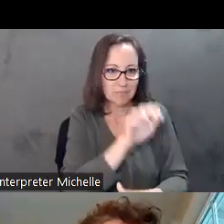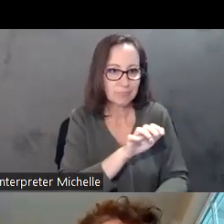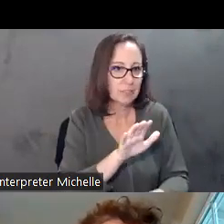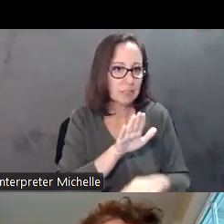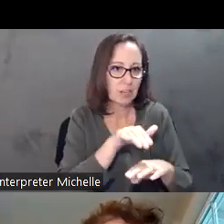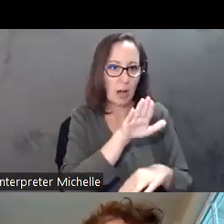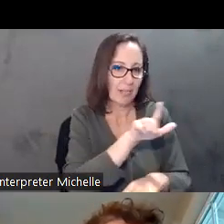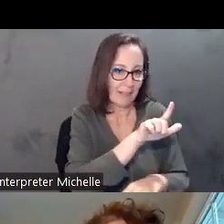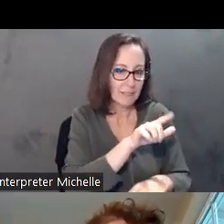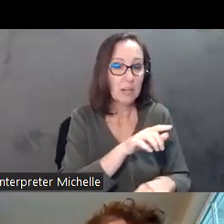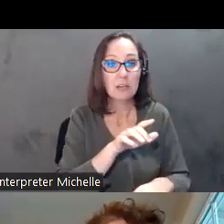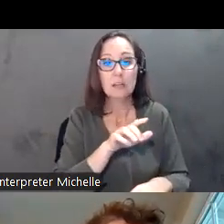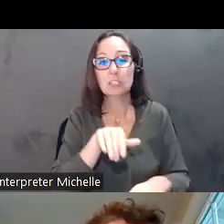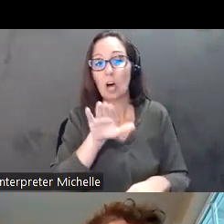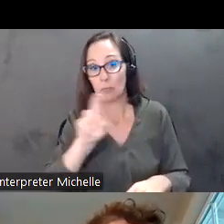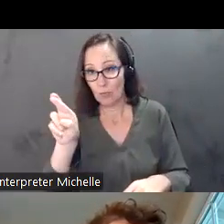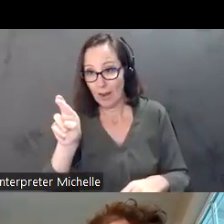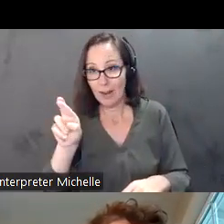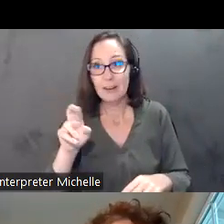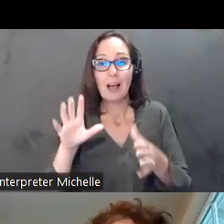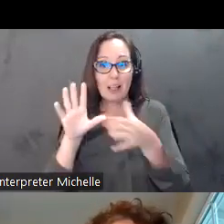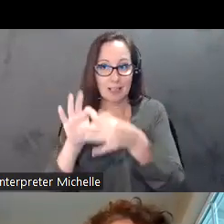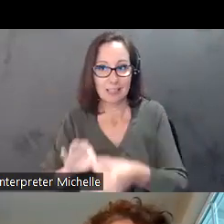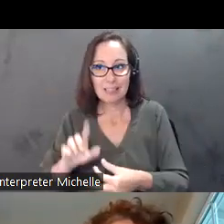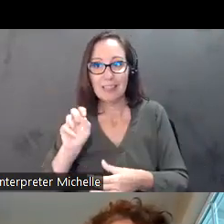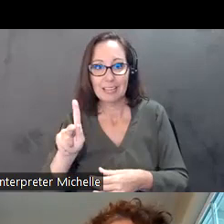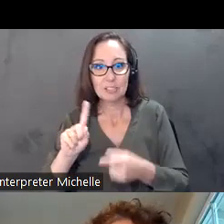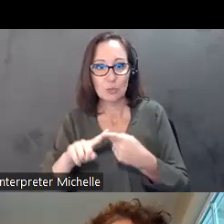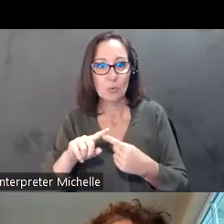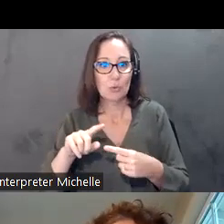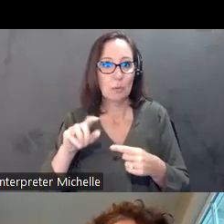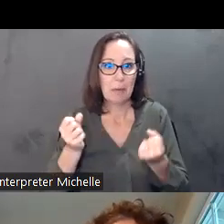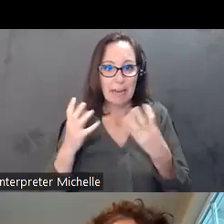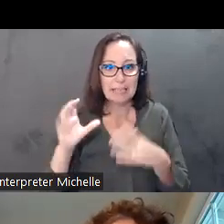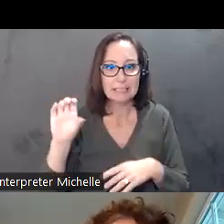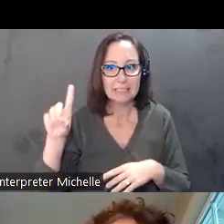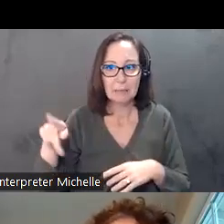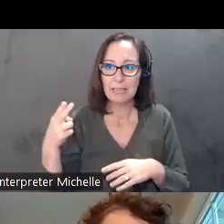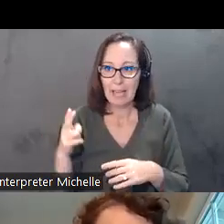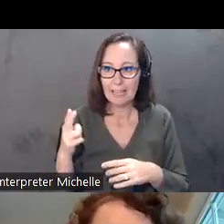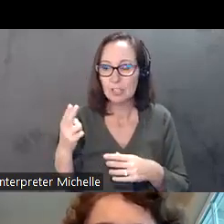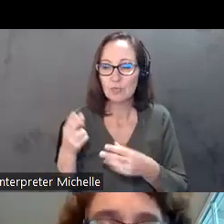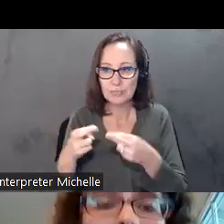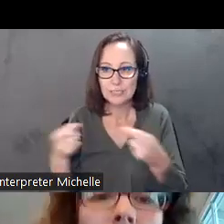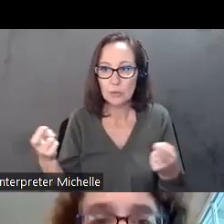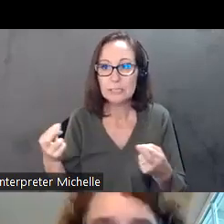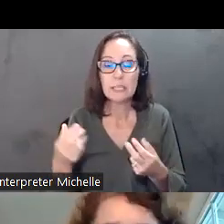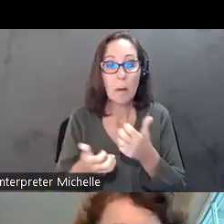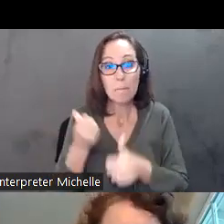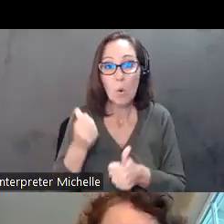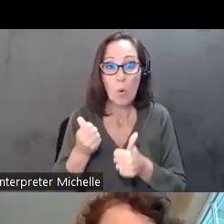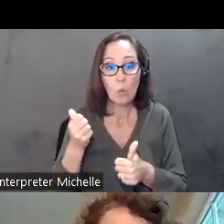the top right, you'll notice that we link to many CDPH resources. So most of the resources that are on